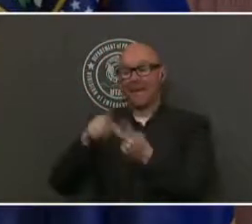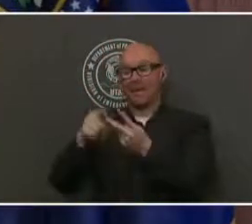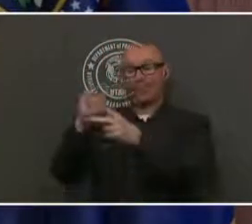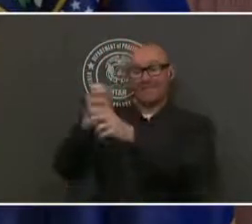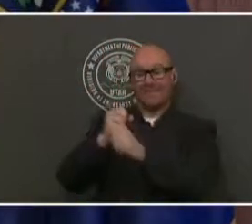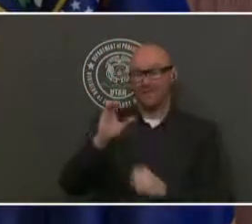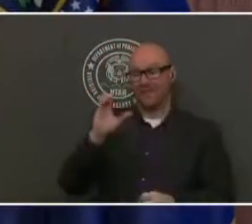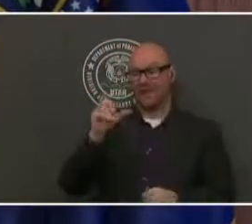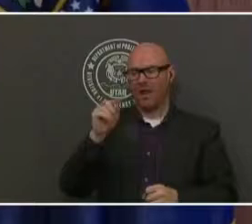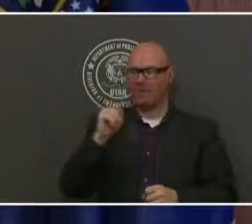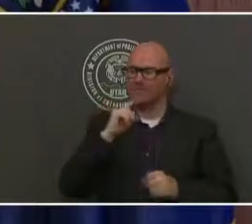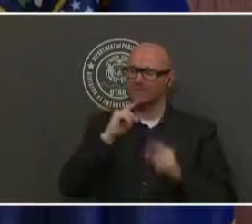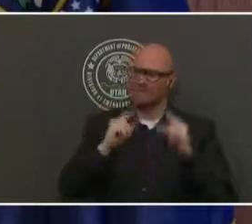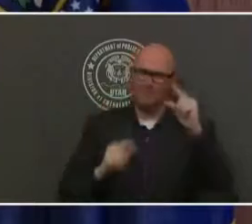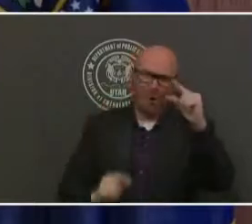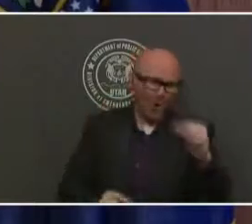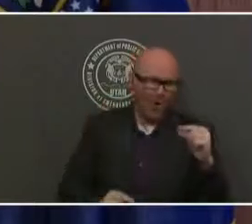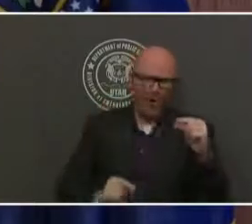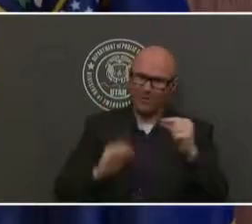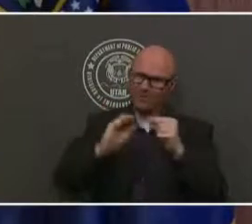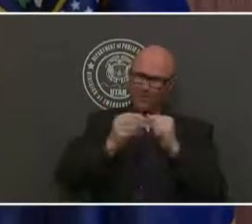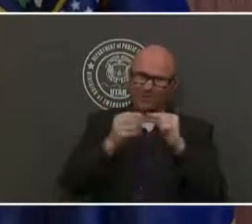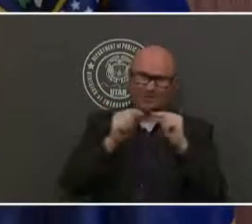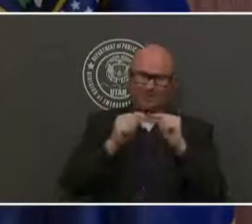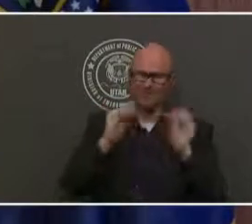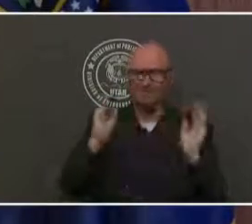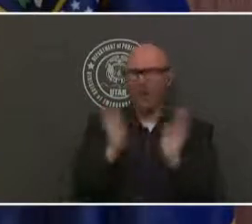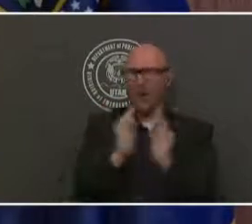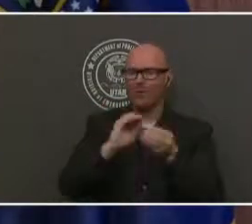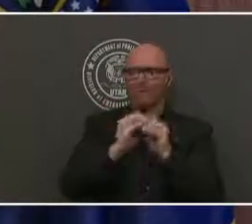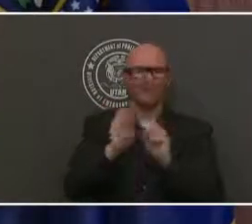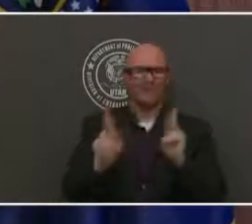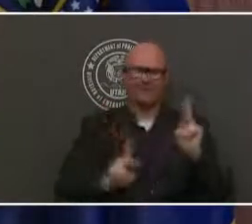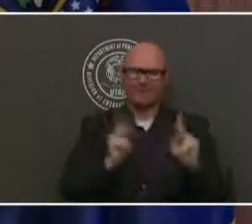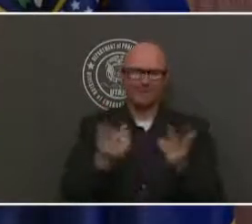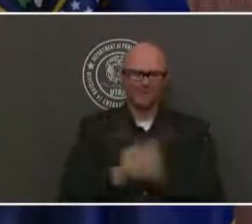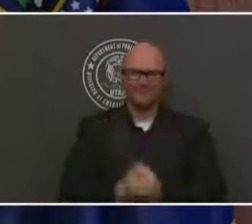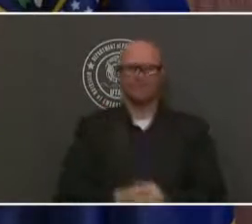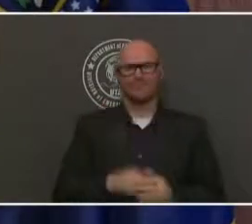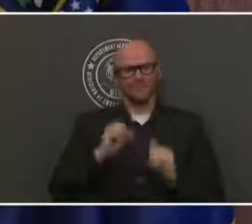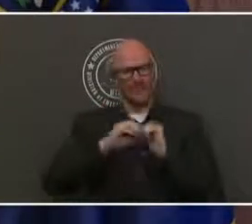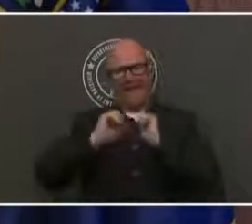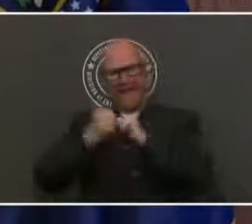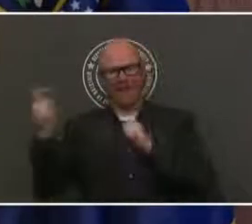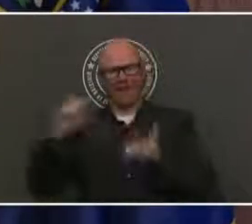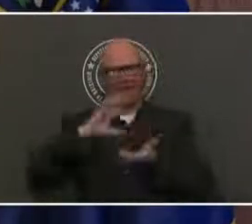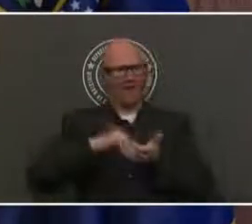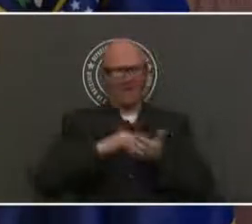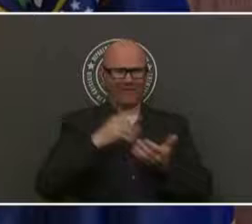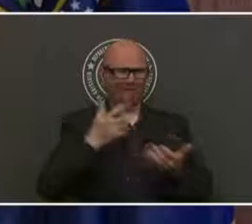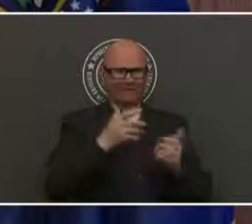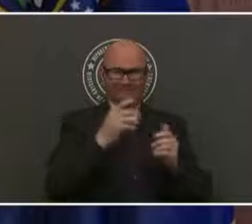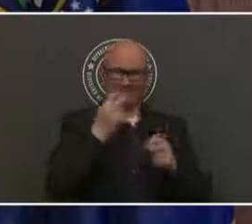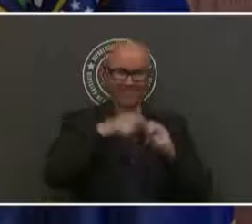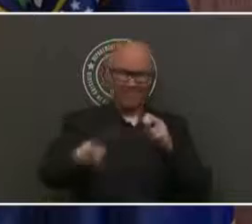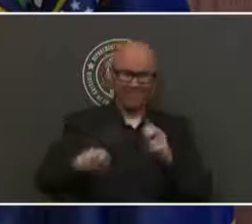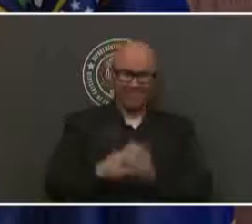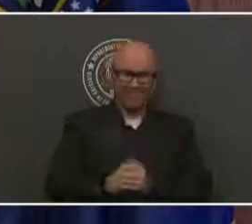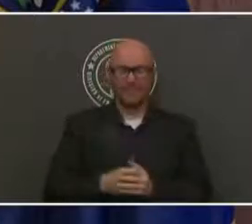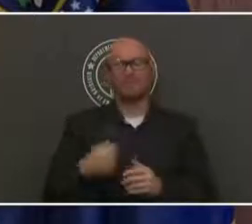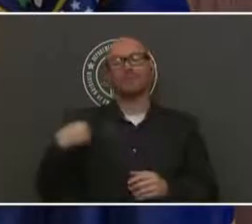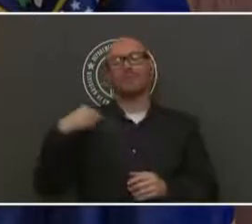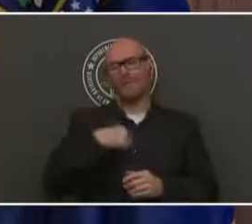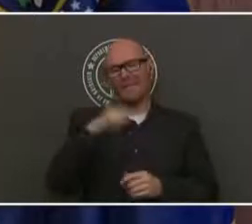on for other populations to move forward, that would be great. But what we need to do is we need to help Utahns and